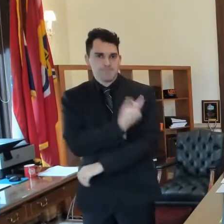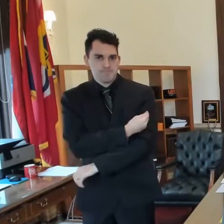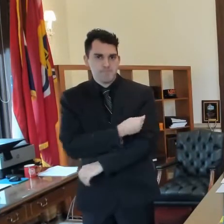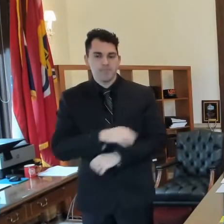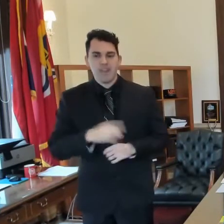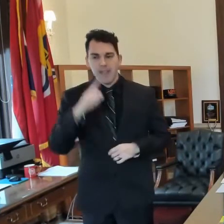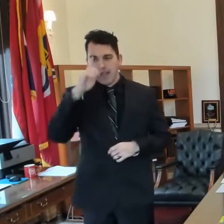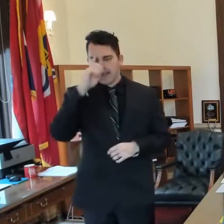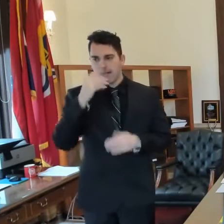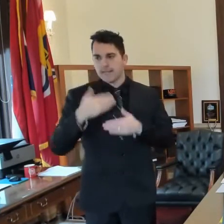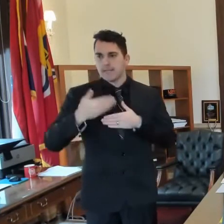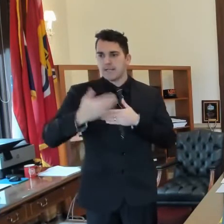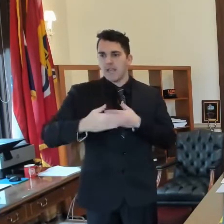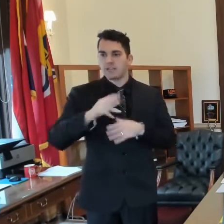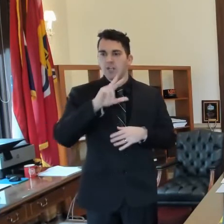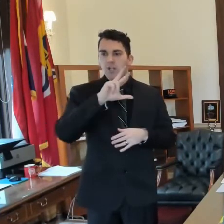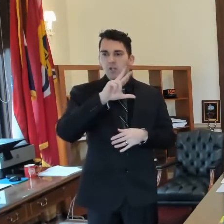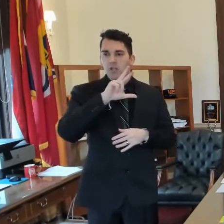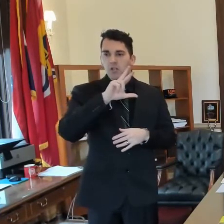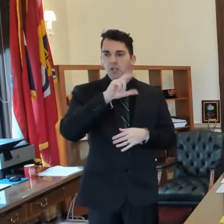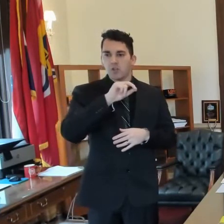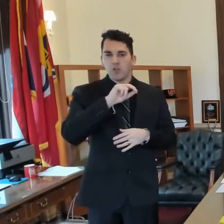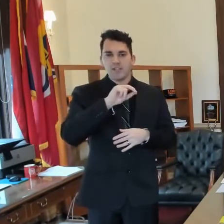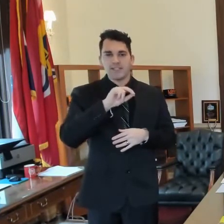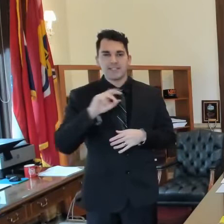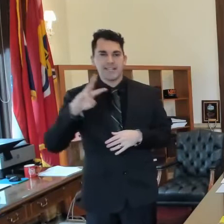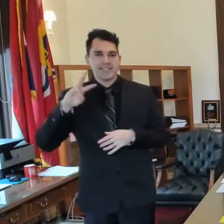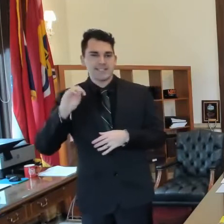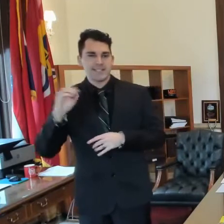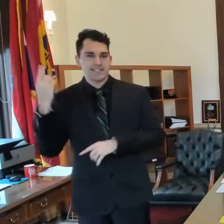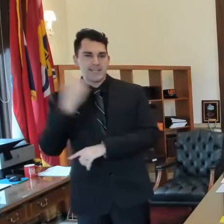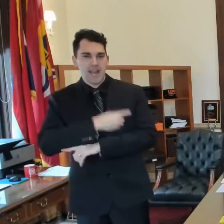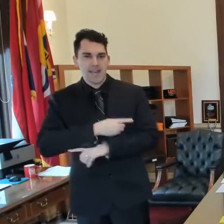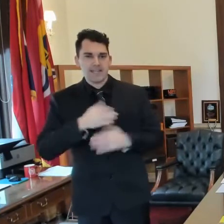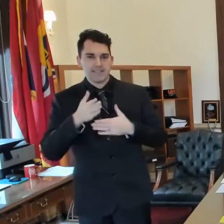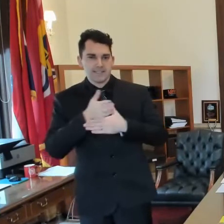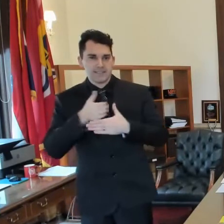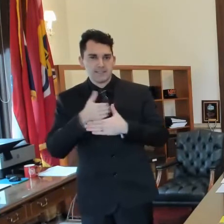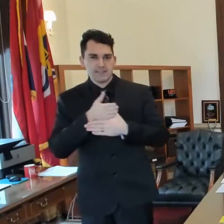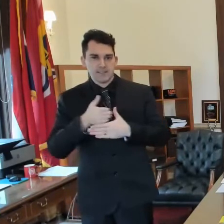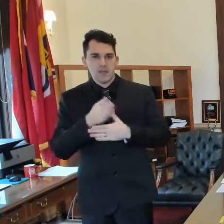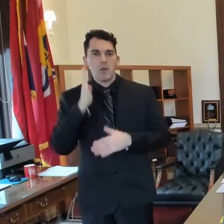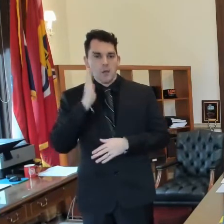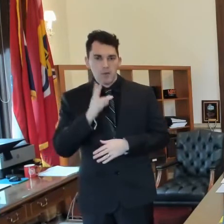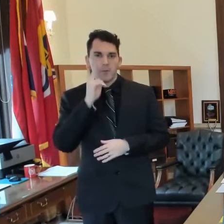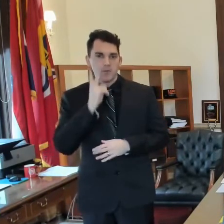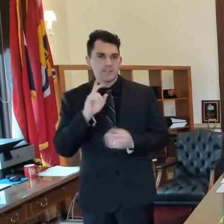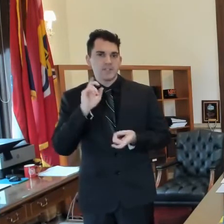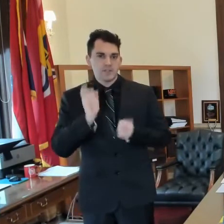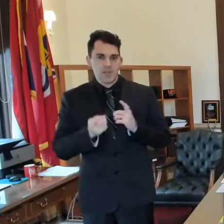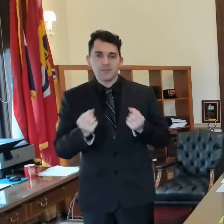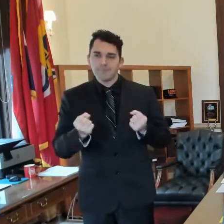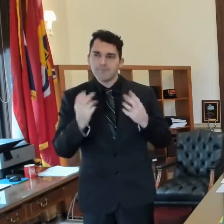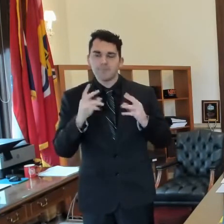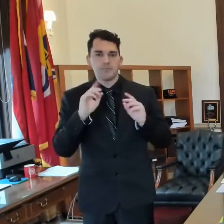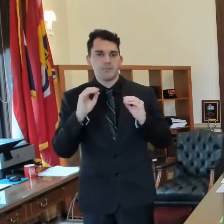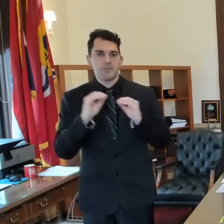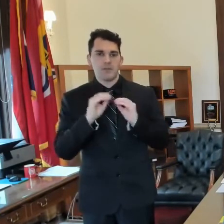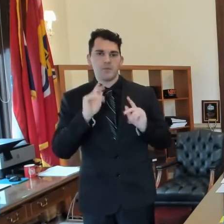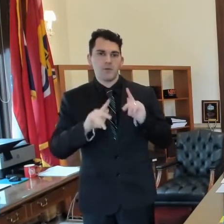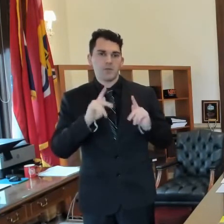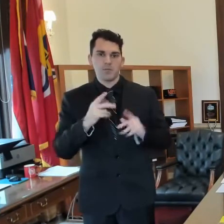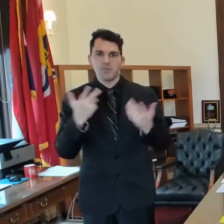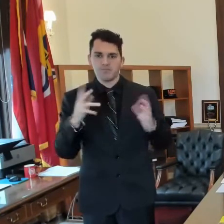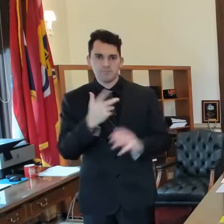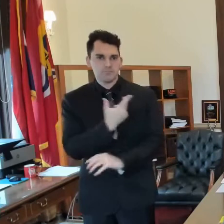to 60 days, we're going to see a lot of change and a lot more people will be vaccinated. And if